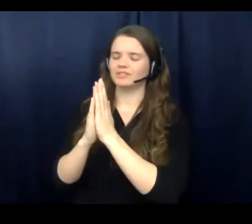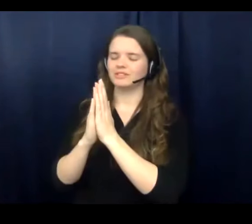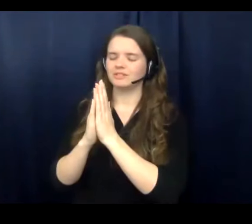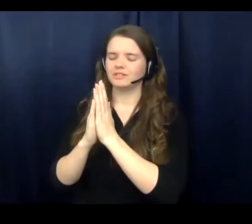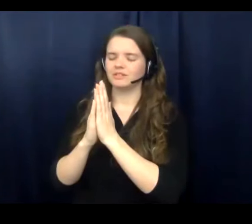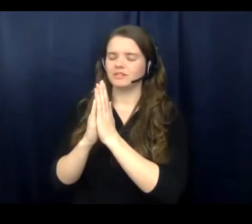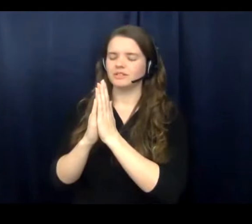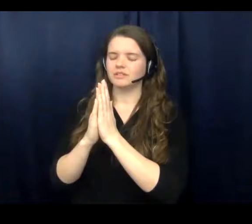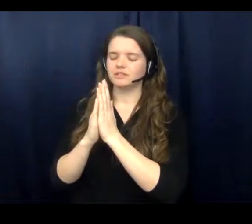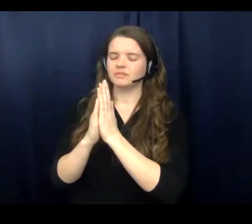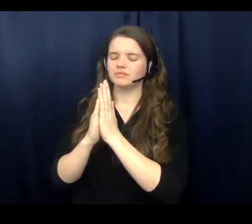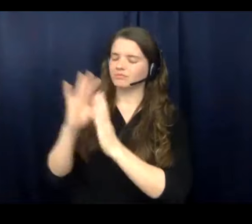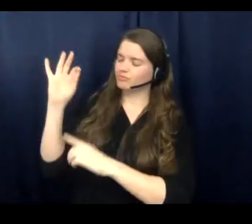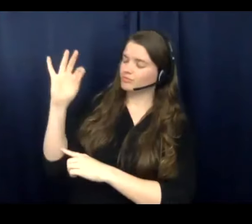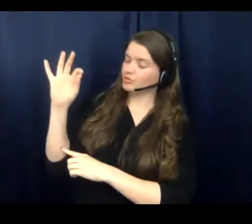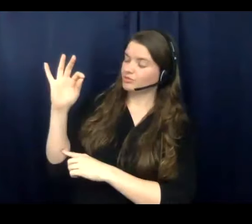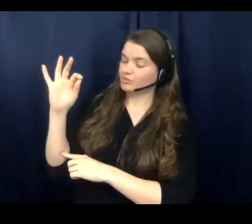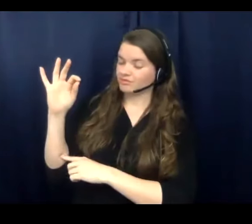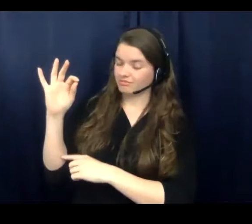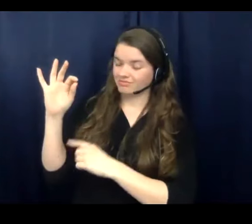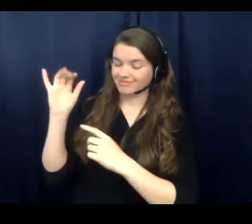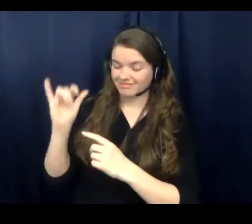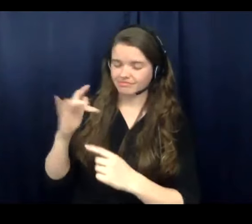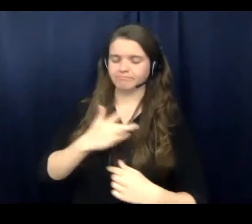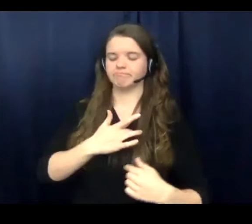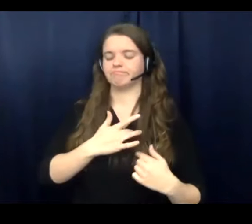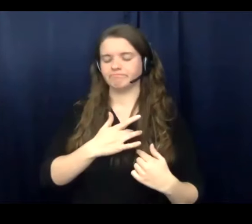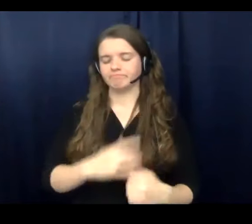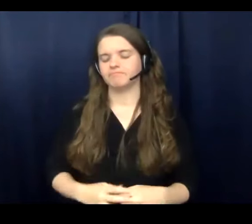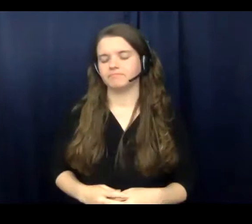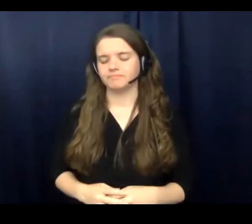that the sermon that is brought forth will touch our hearts and help us get